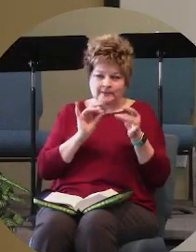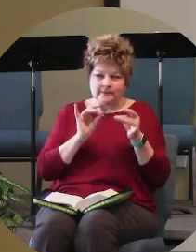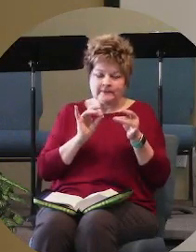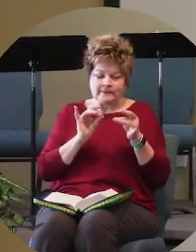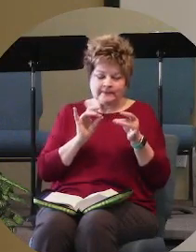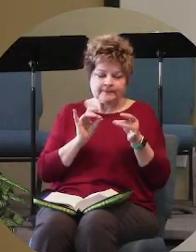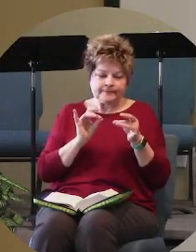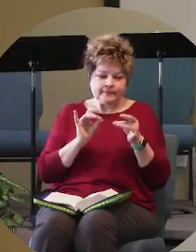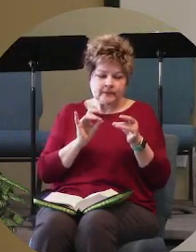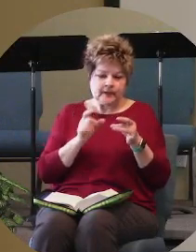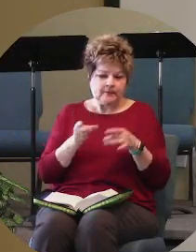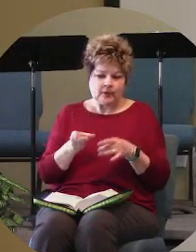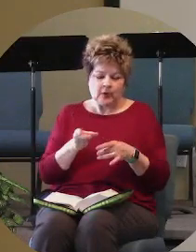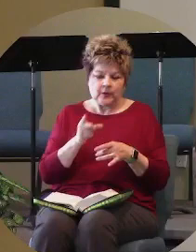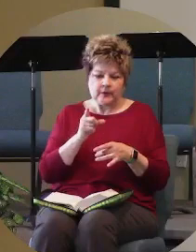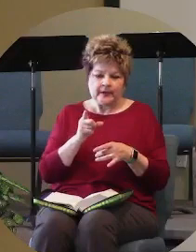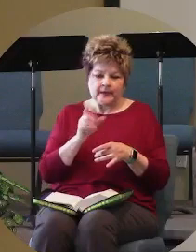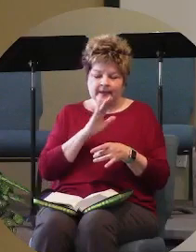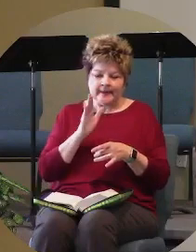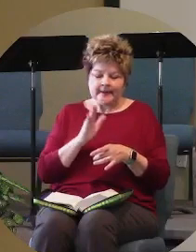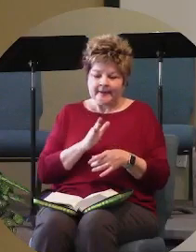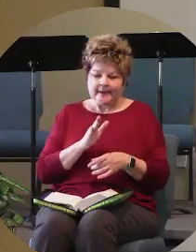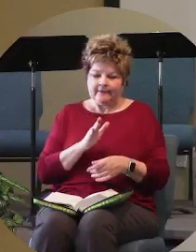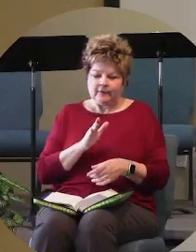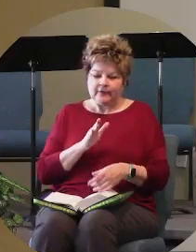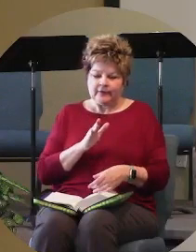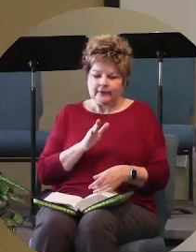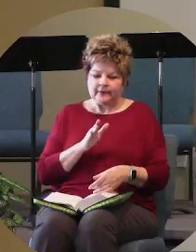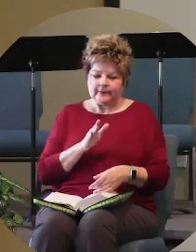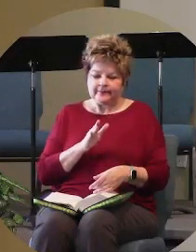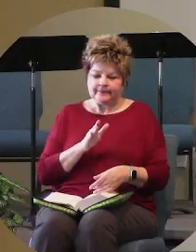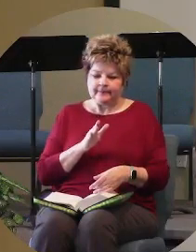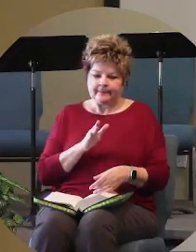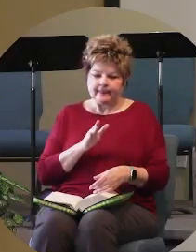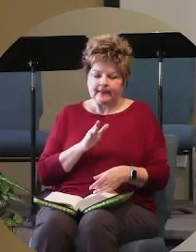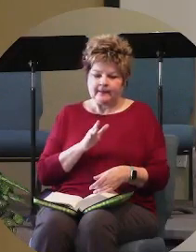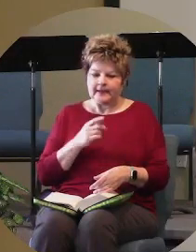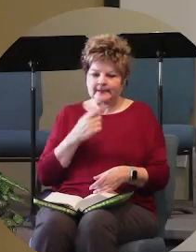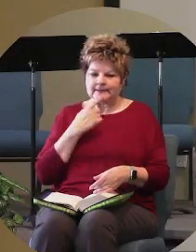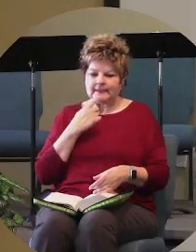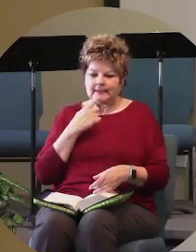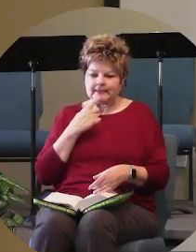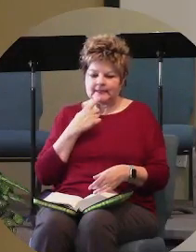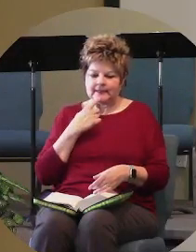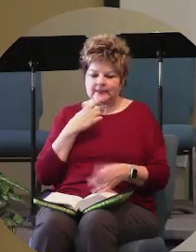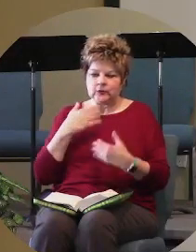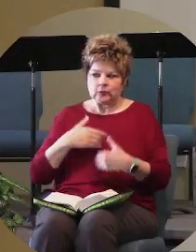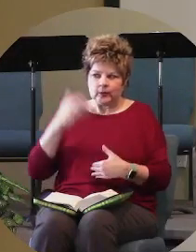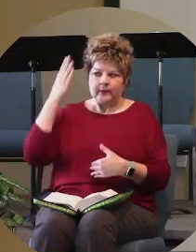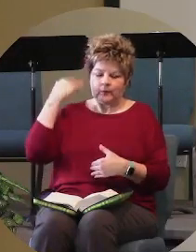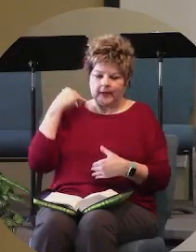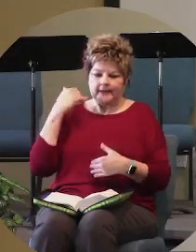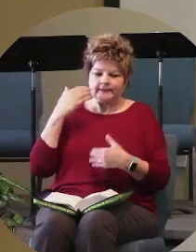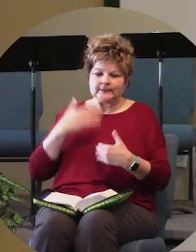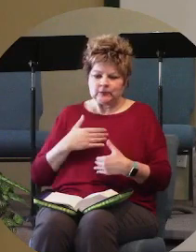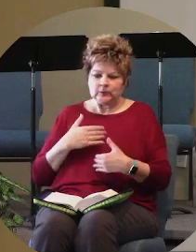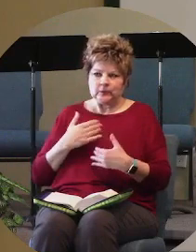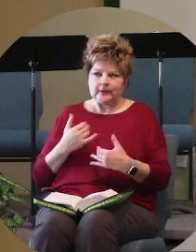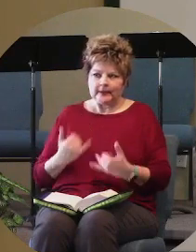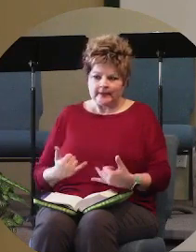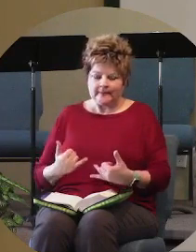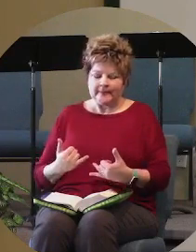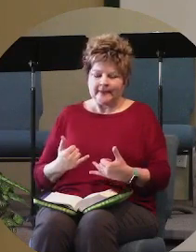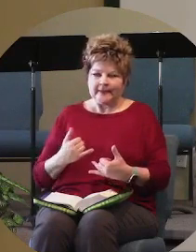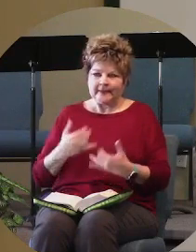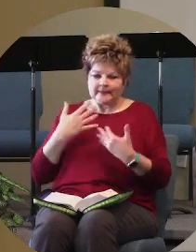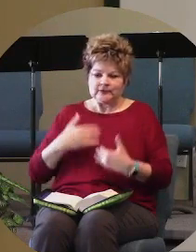Paul was never one to shy away from this is who I was, this is who I am, and this is who God expects me to be. And